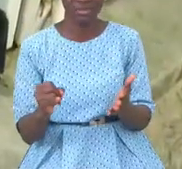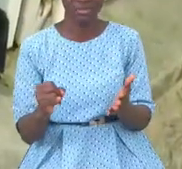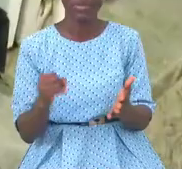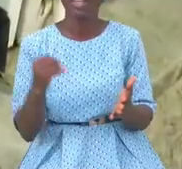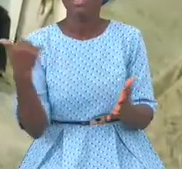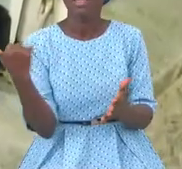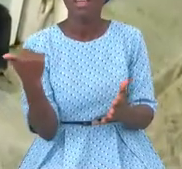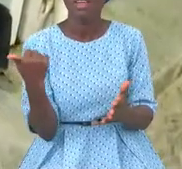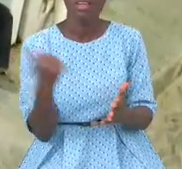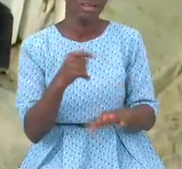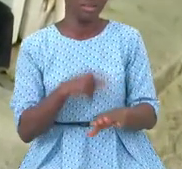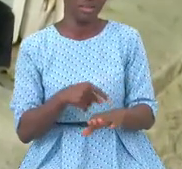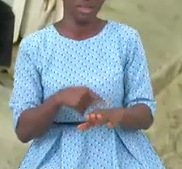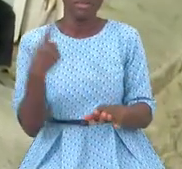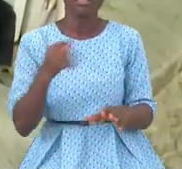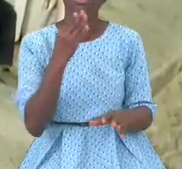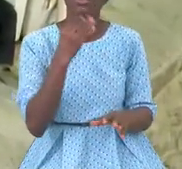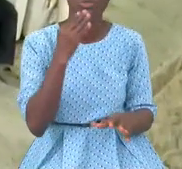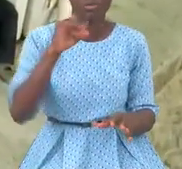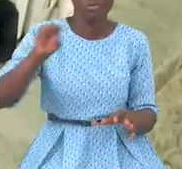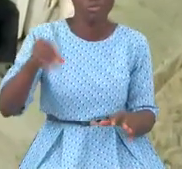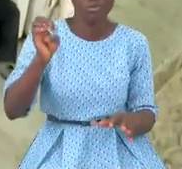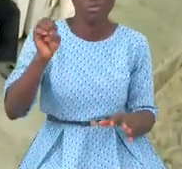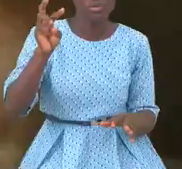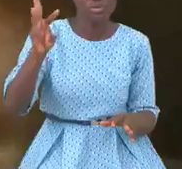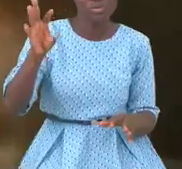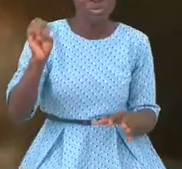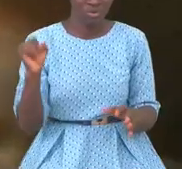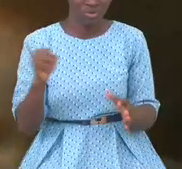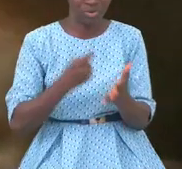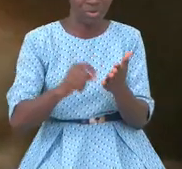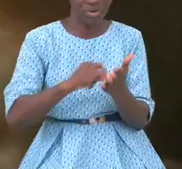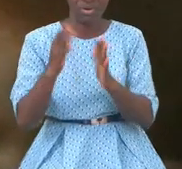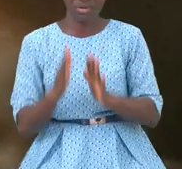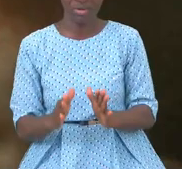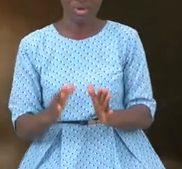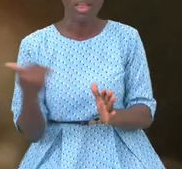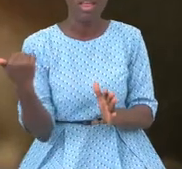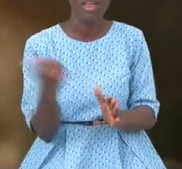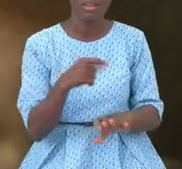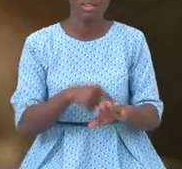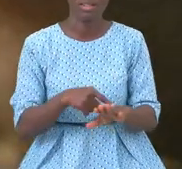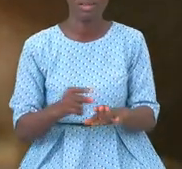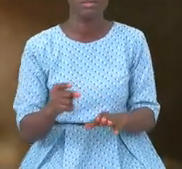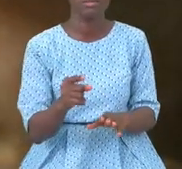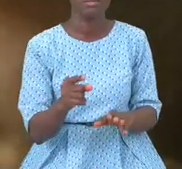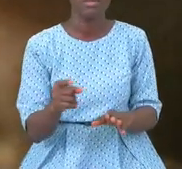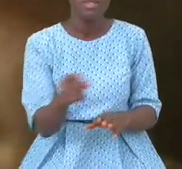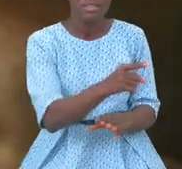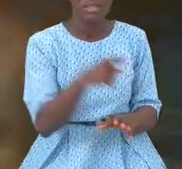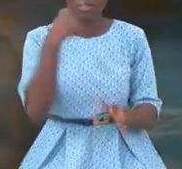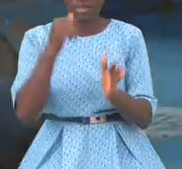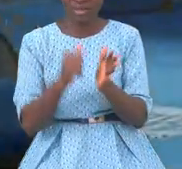writers, the Jewish authors, whenever they said that, and they said, this is a faithful